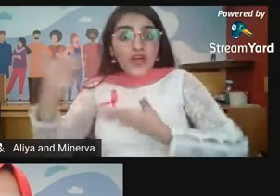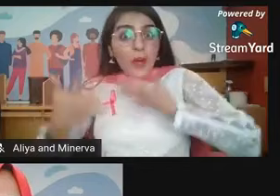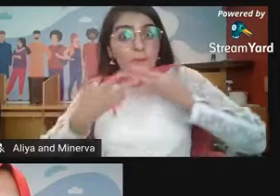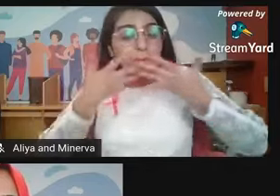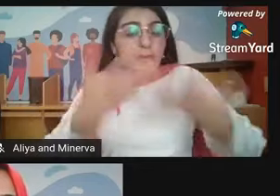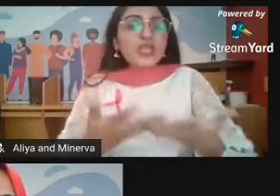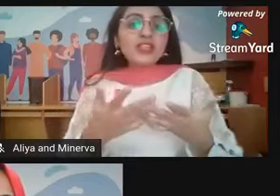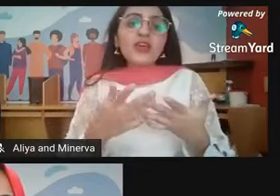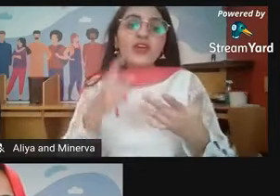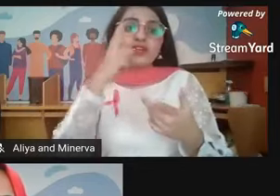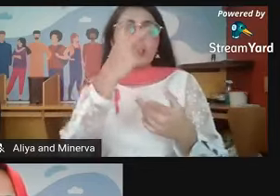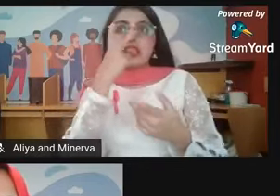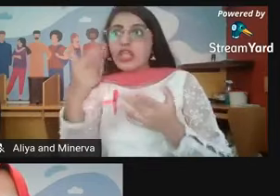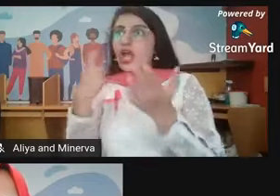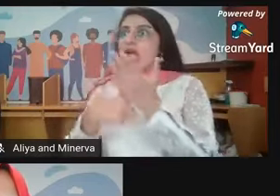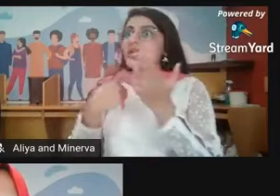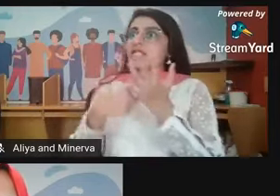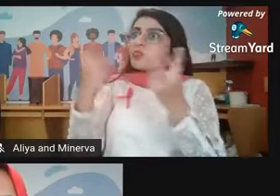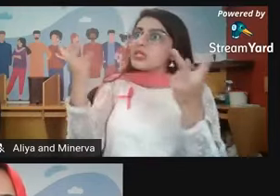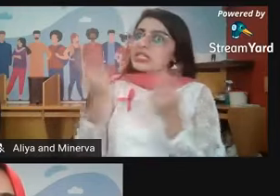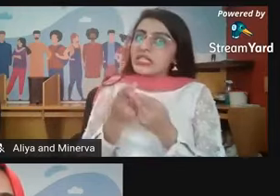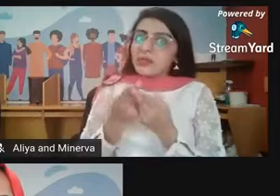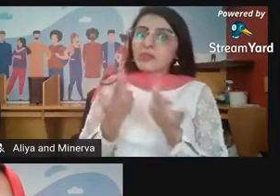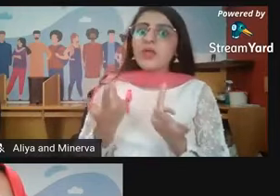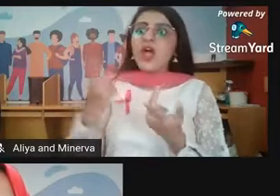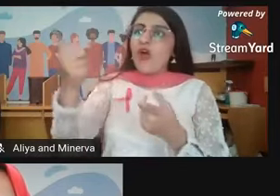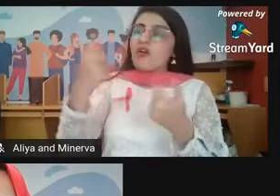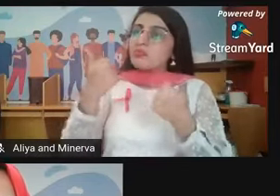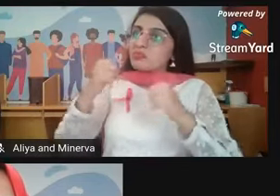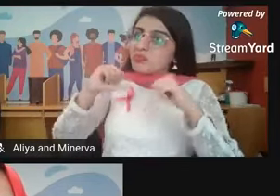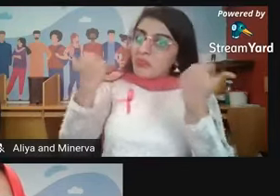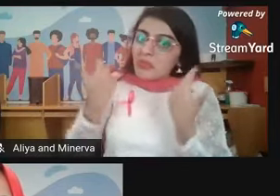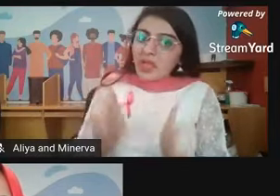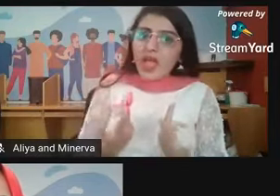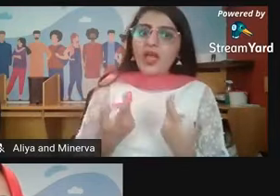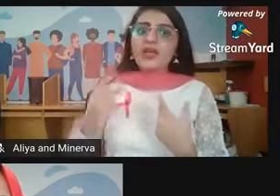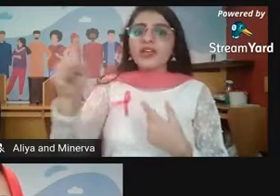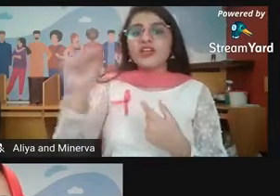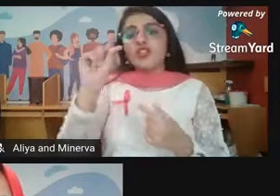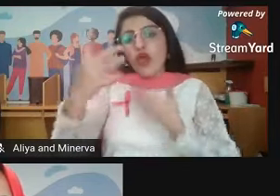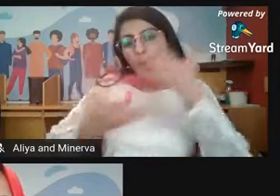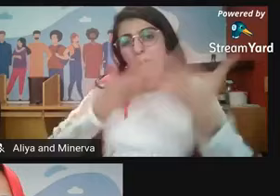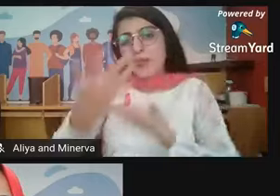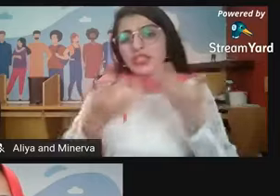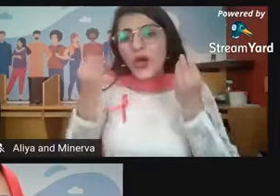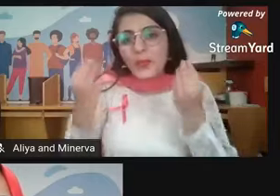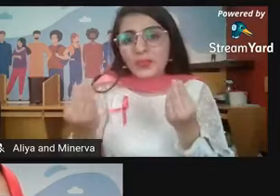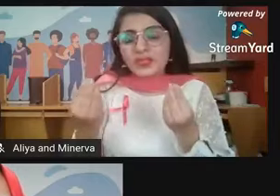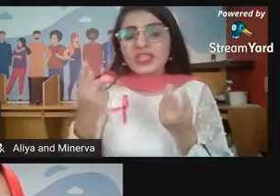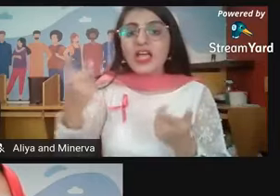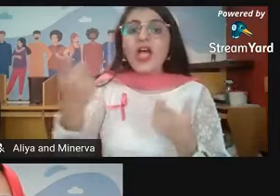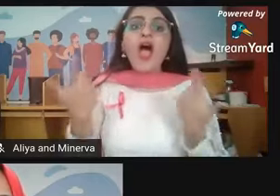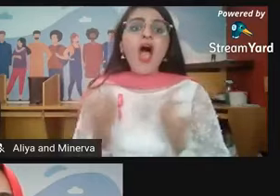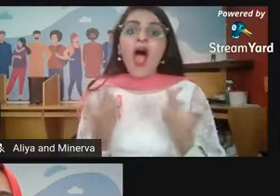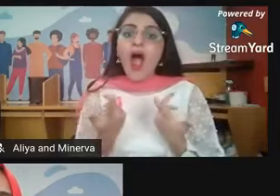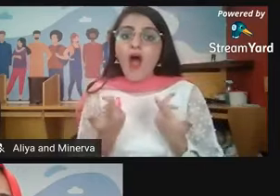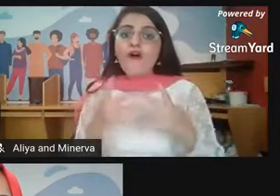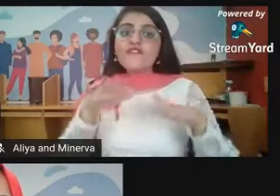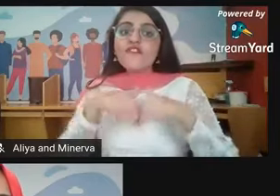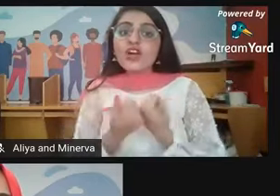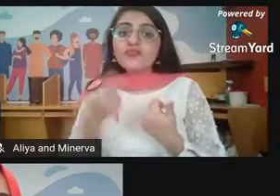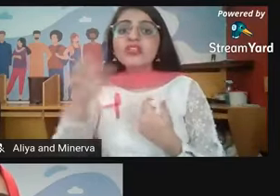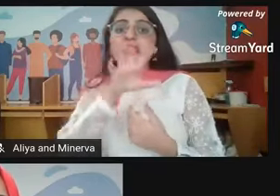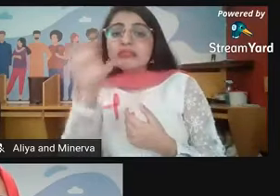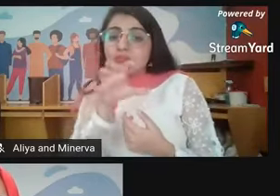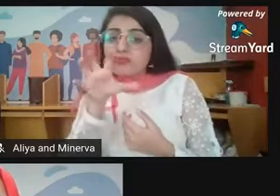especially the deaf community can have an example of how and what you did. I would really like if you could like tell us how